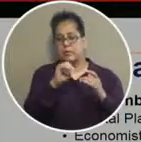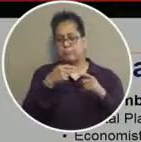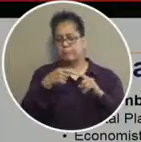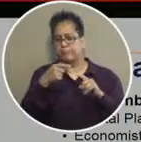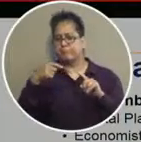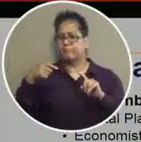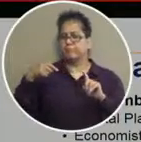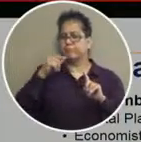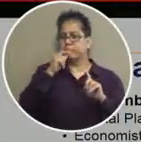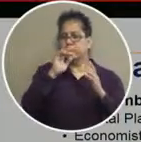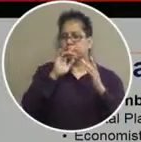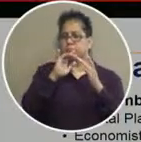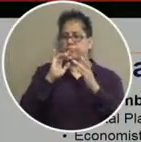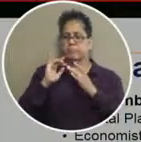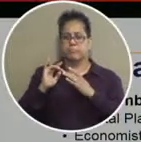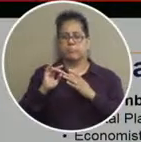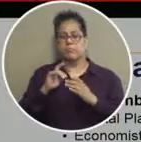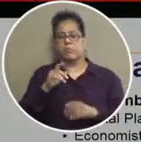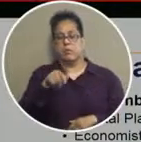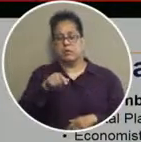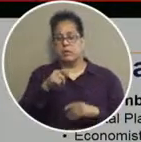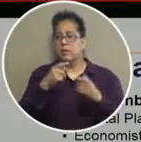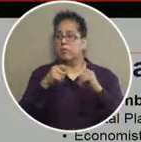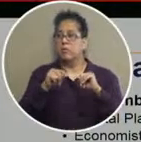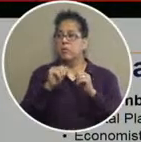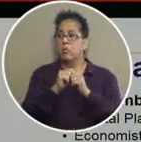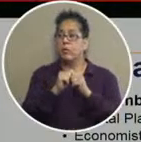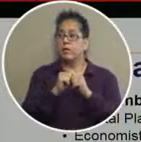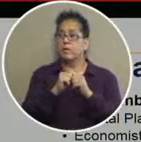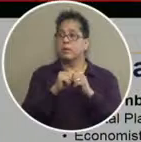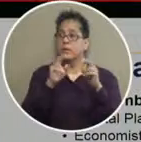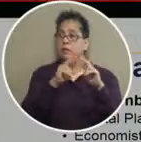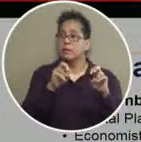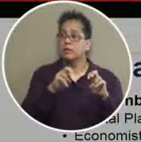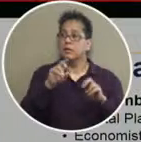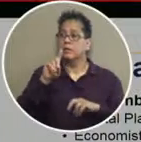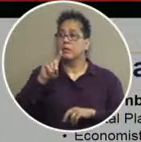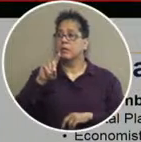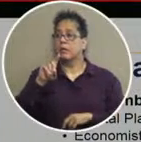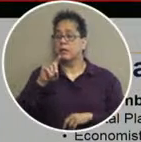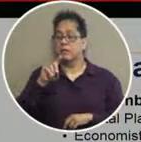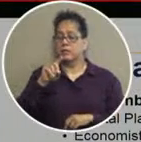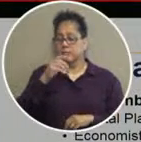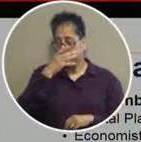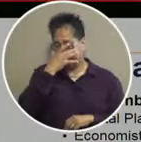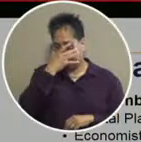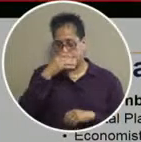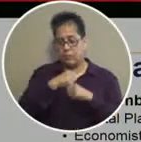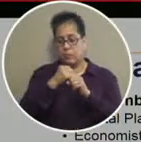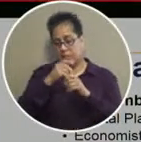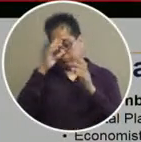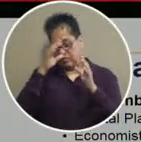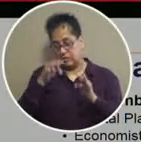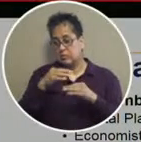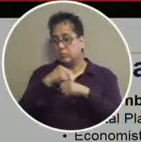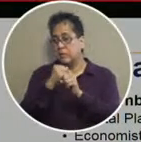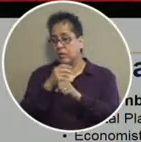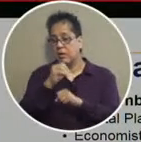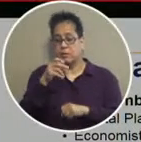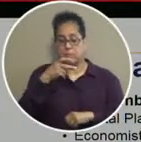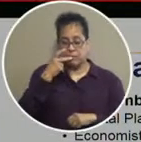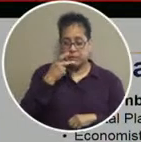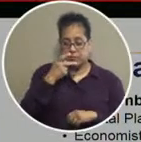support ongoing COVID-19 related efforts with data analysis and dashboards to timely inform decision makers and the